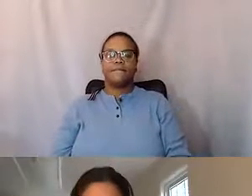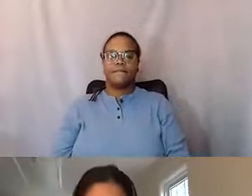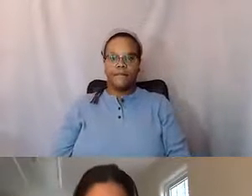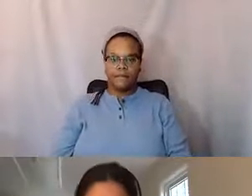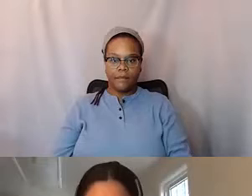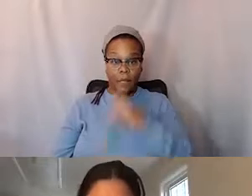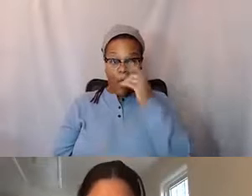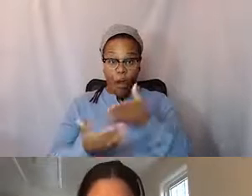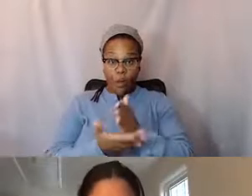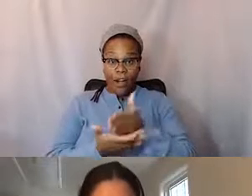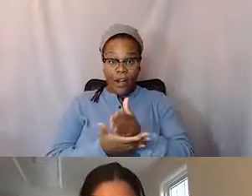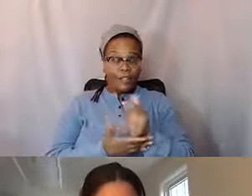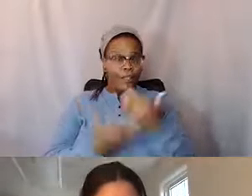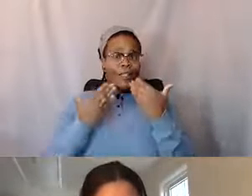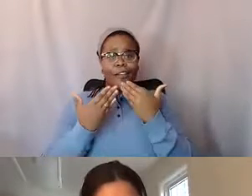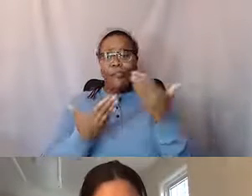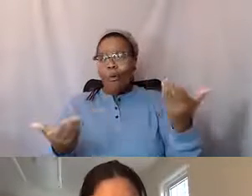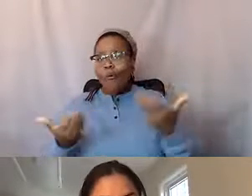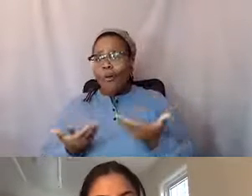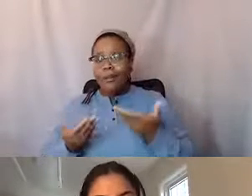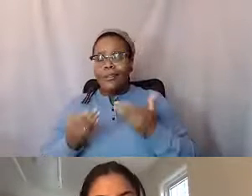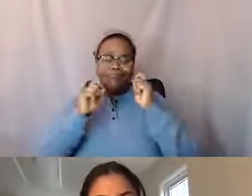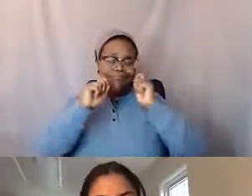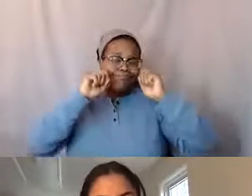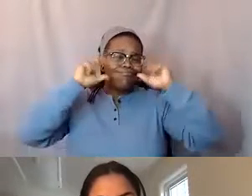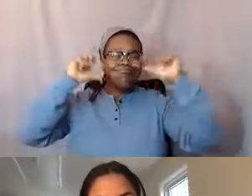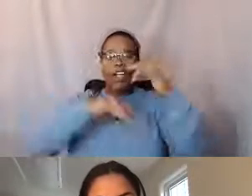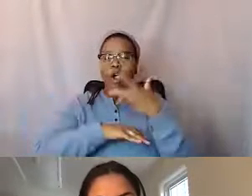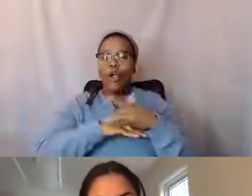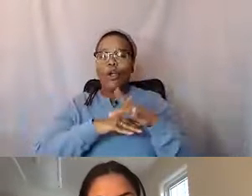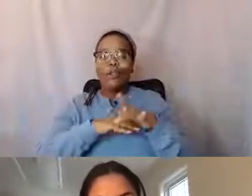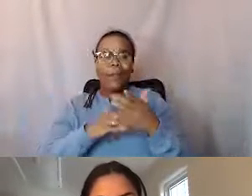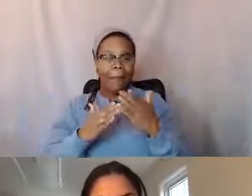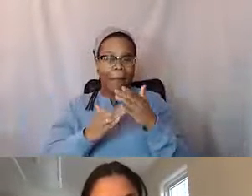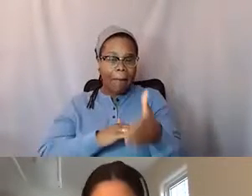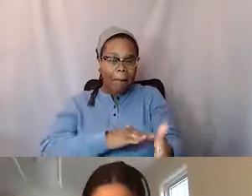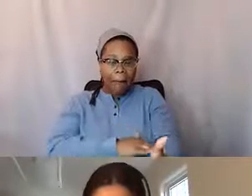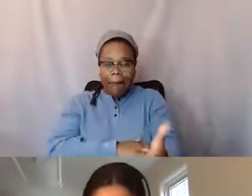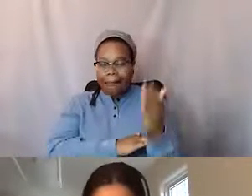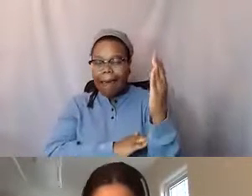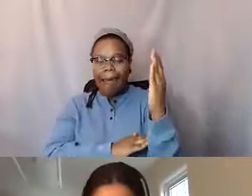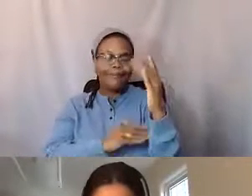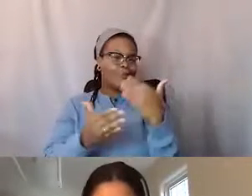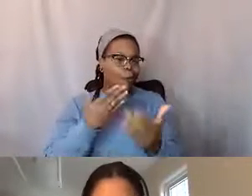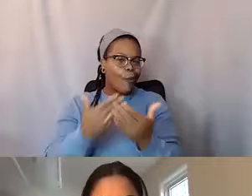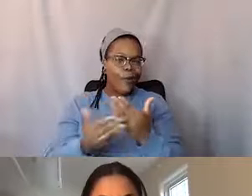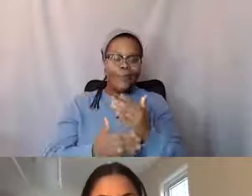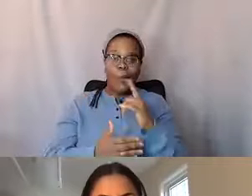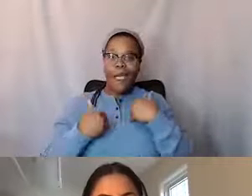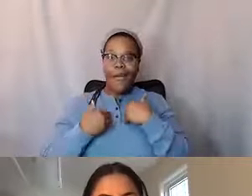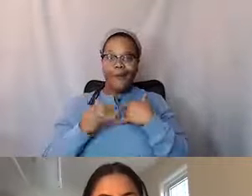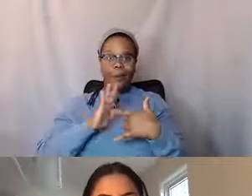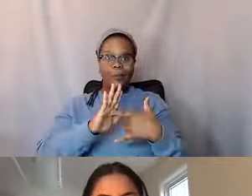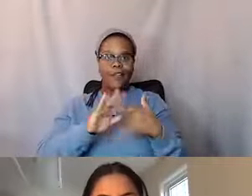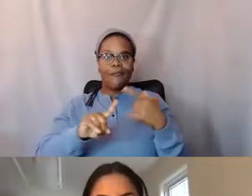All right, so thank you all for getting up early, for getting up in the maybe midday, because we have representatives from